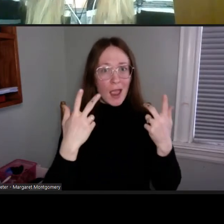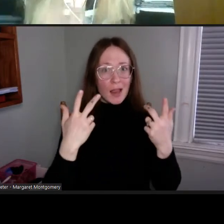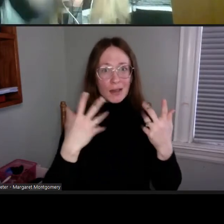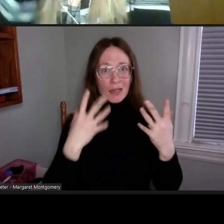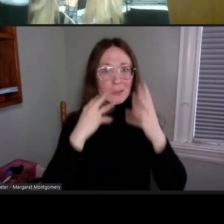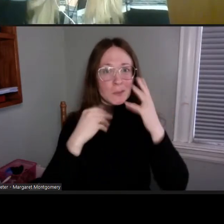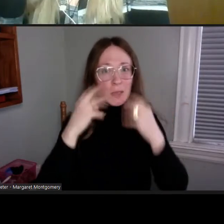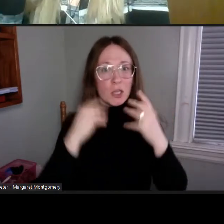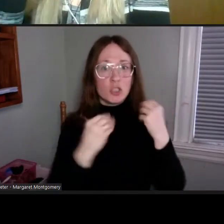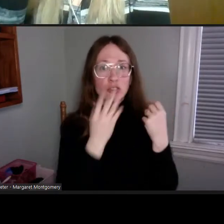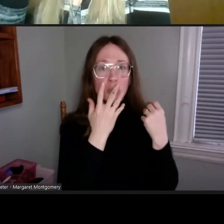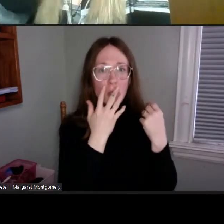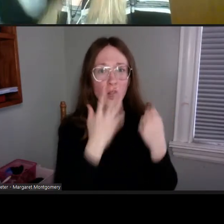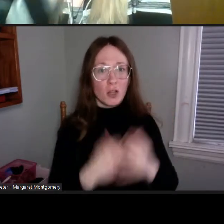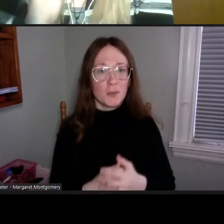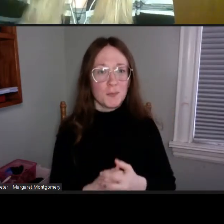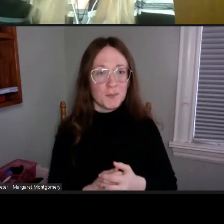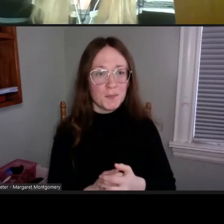For me,